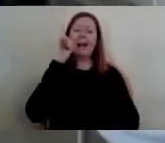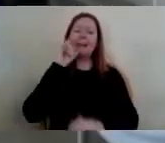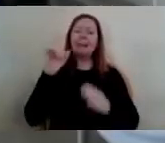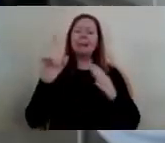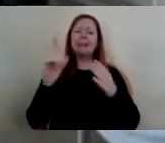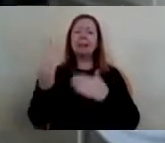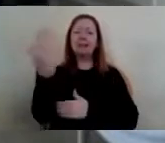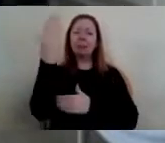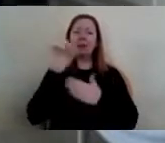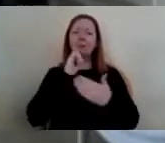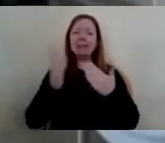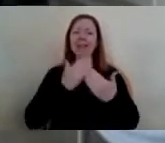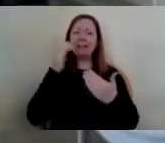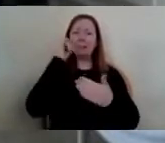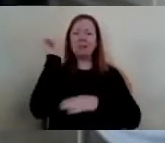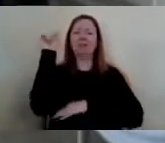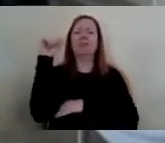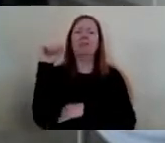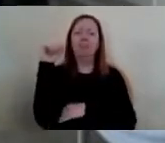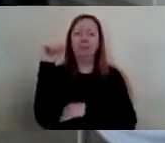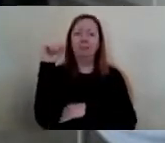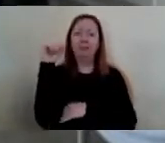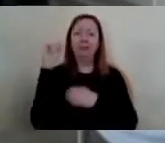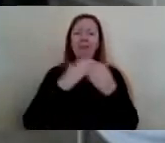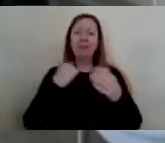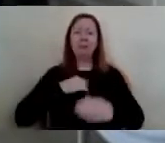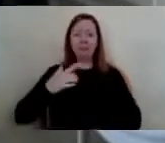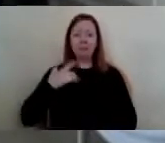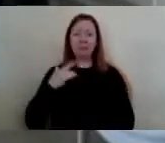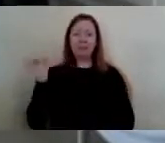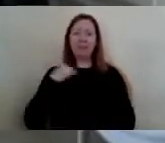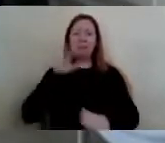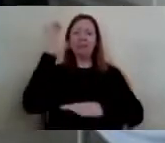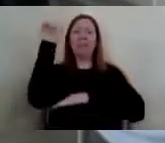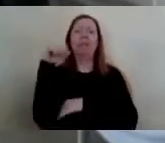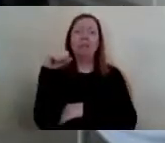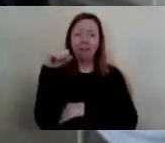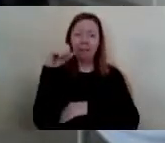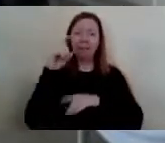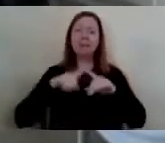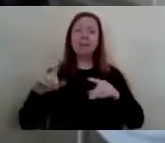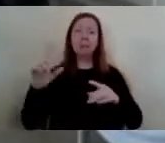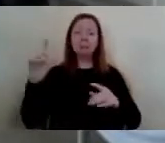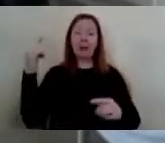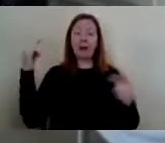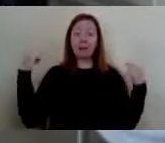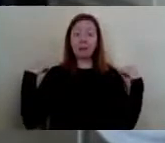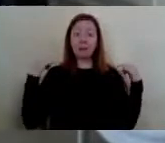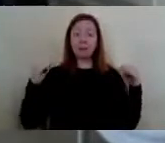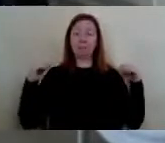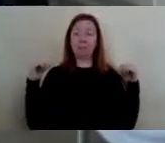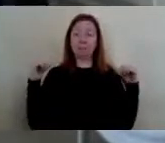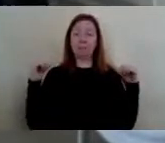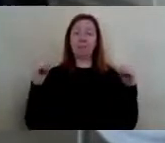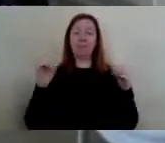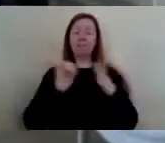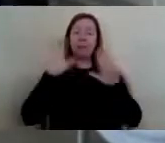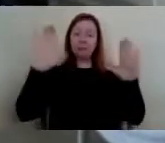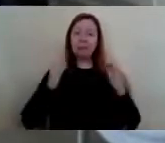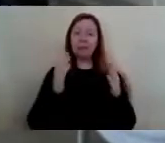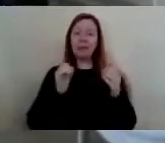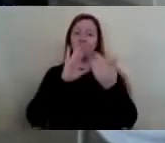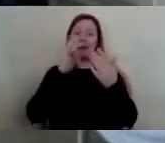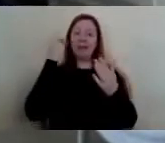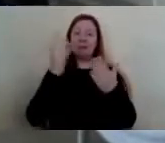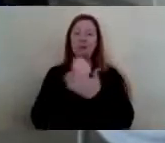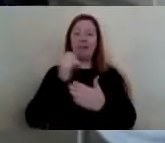morning because we're so crunched, obviously, to feel like we collapse. But pinching those shoulder blades together is a really great way to get those